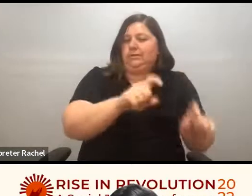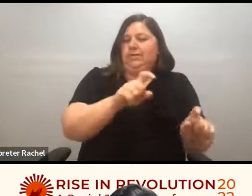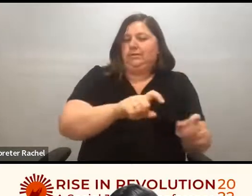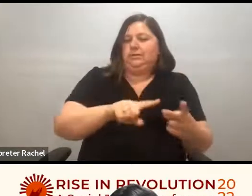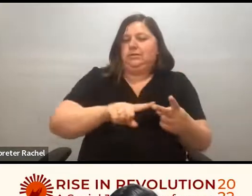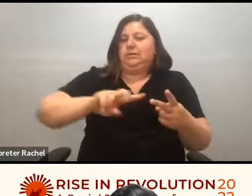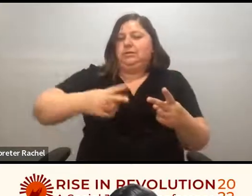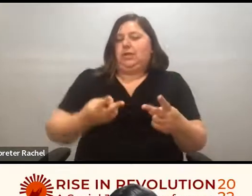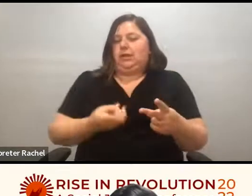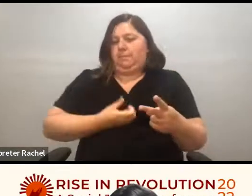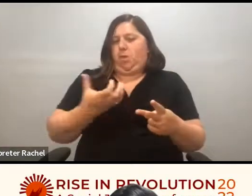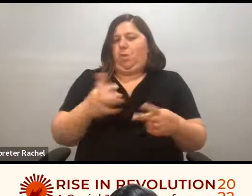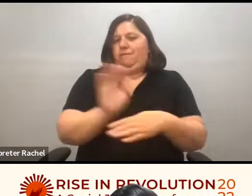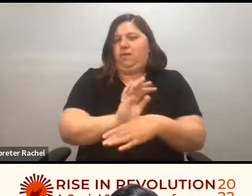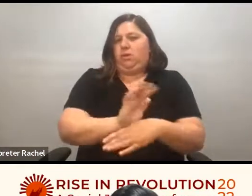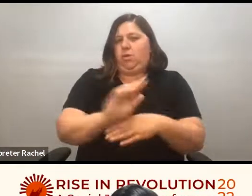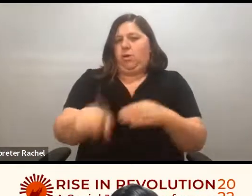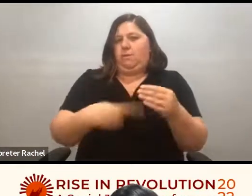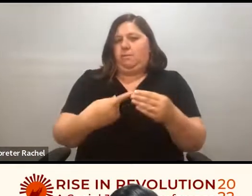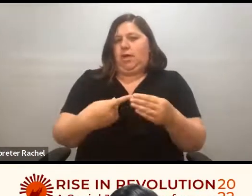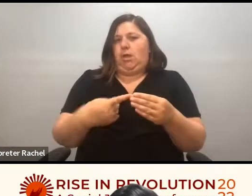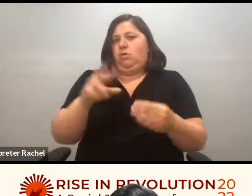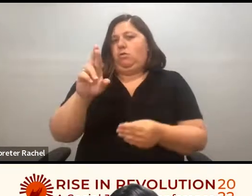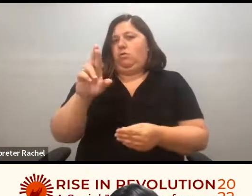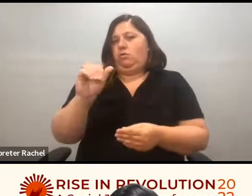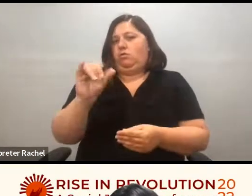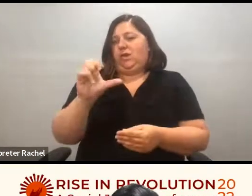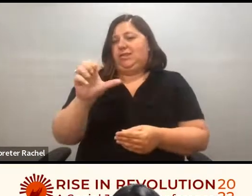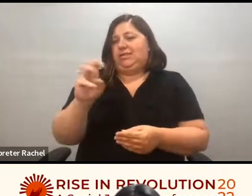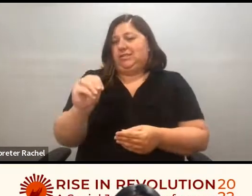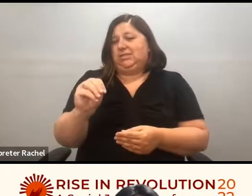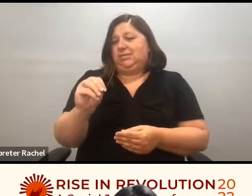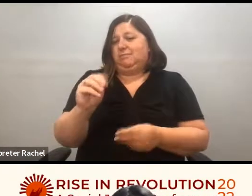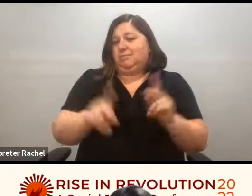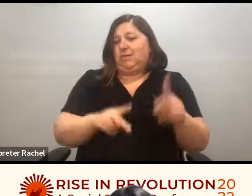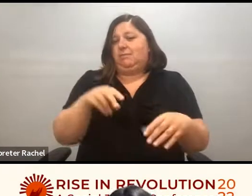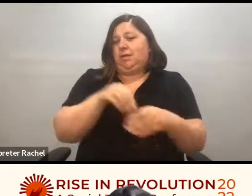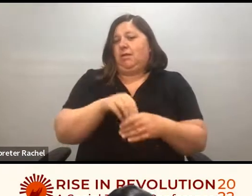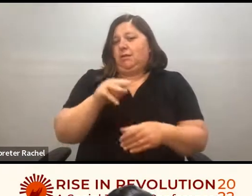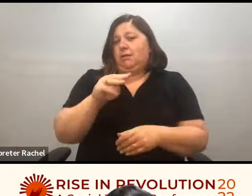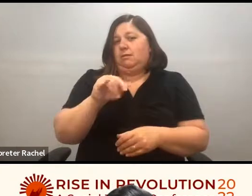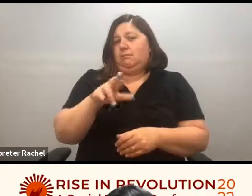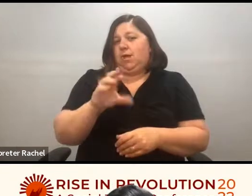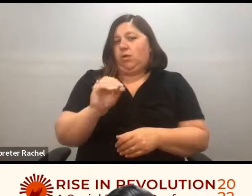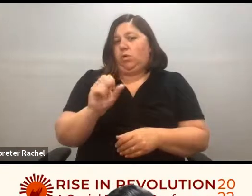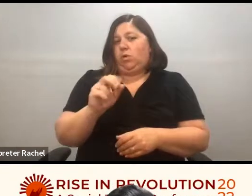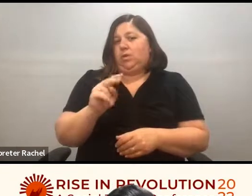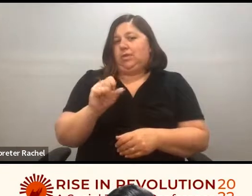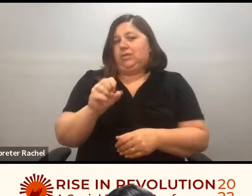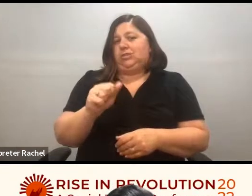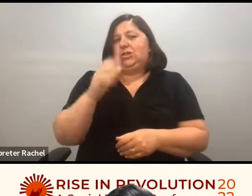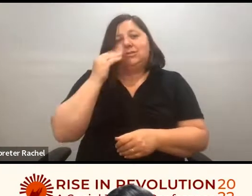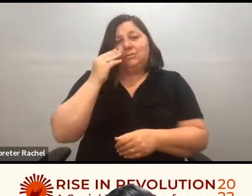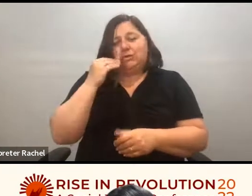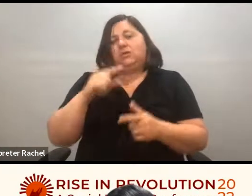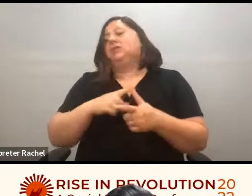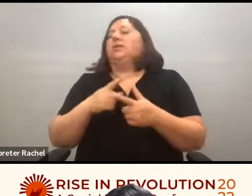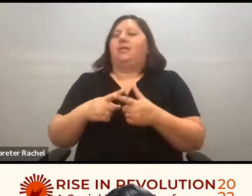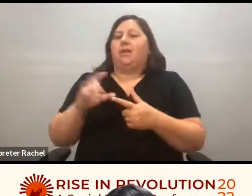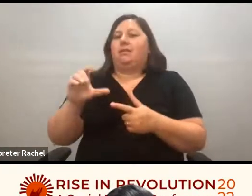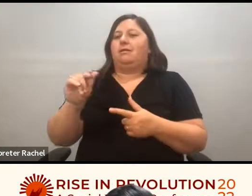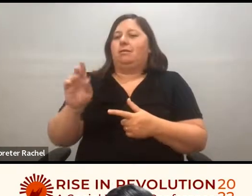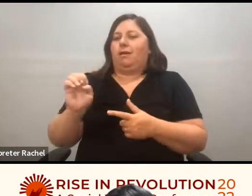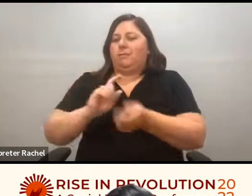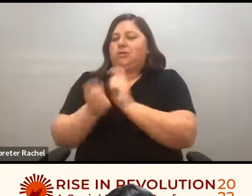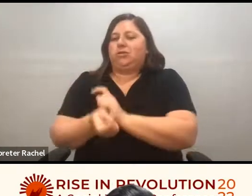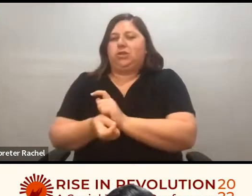poem video on the racism that Micronesians have experienced in Hawaii. And then it became climate change. And from there, I